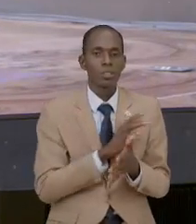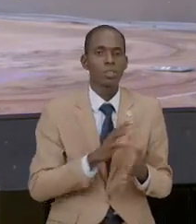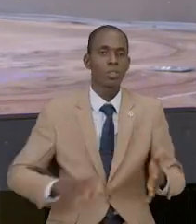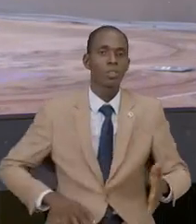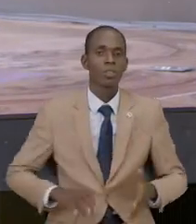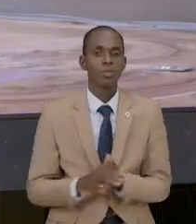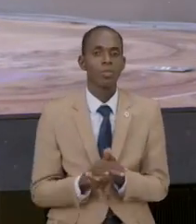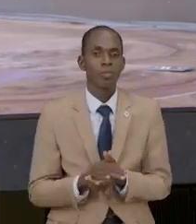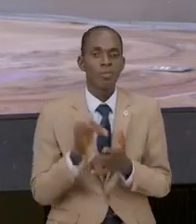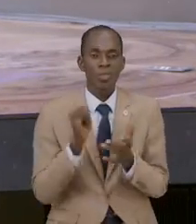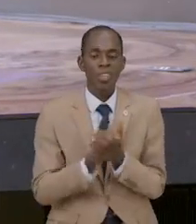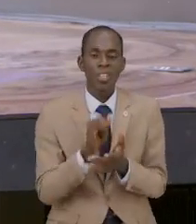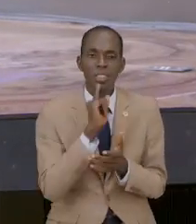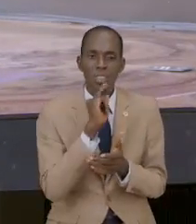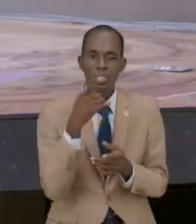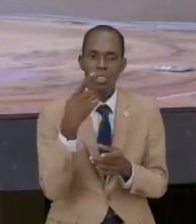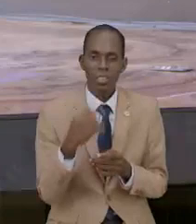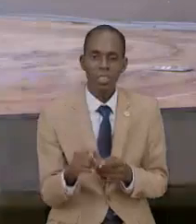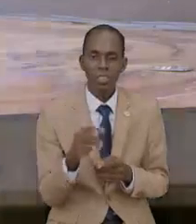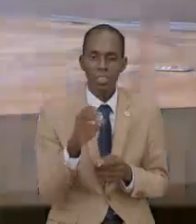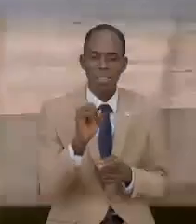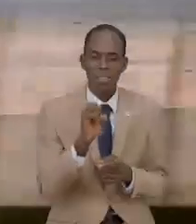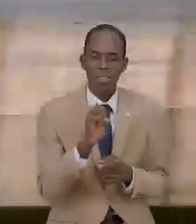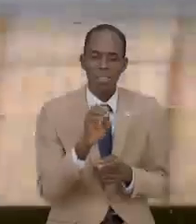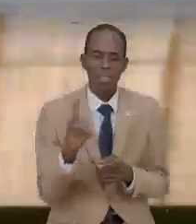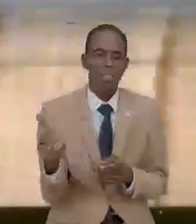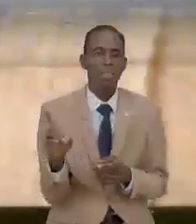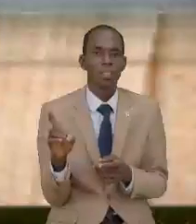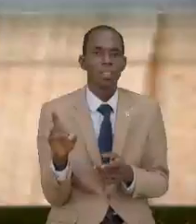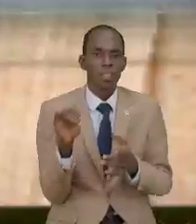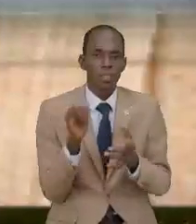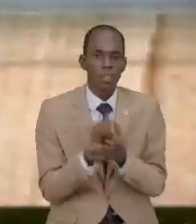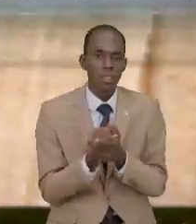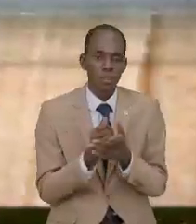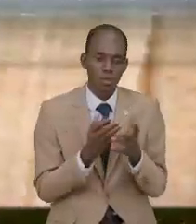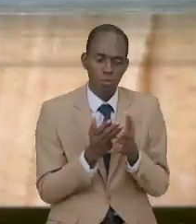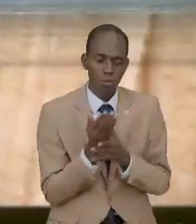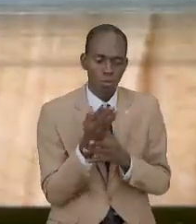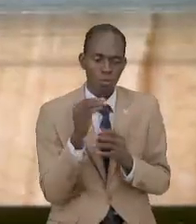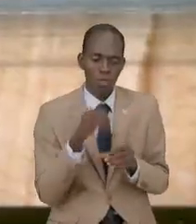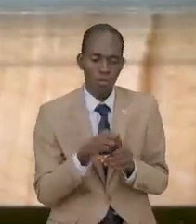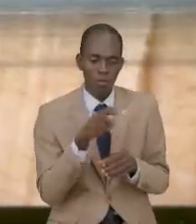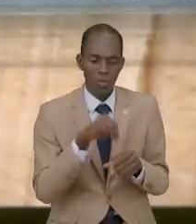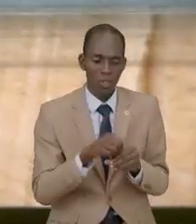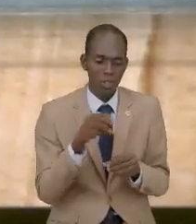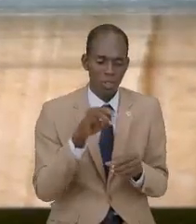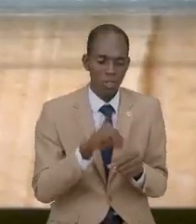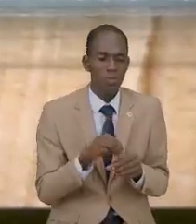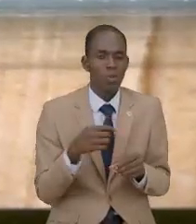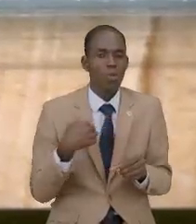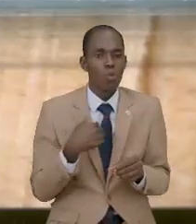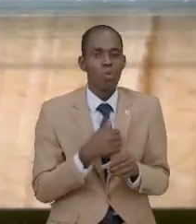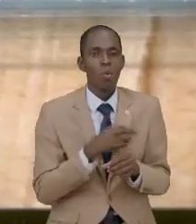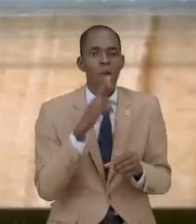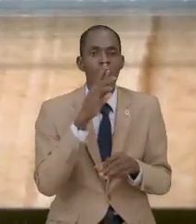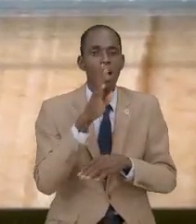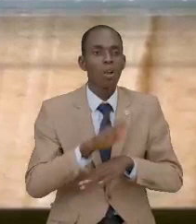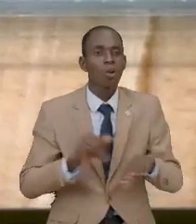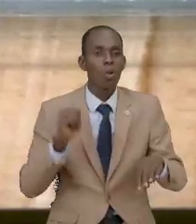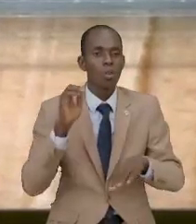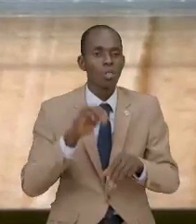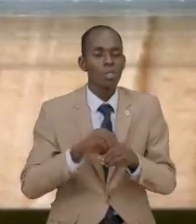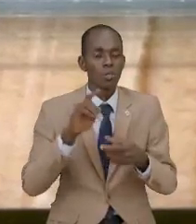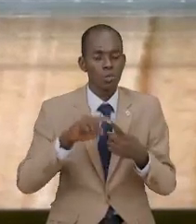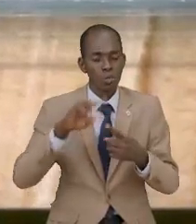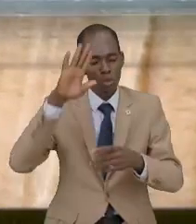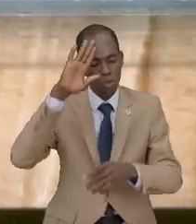Christ. That's the seed. By him, through him, we are called into sonship,